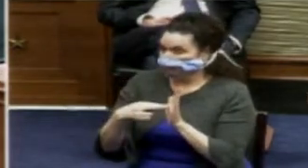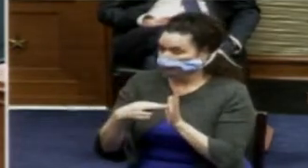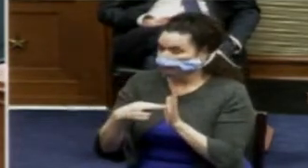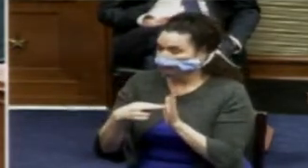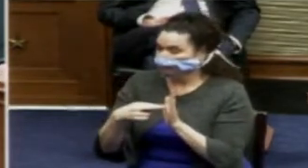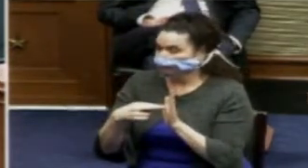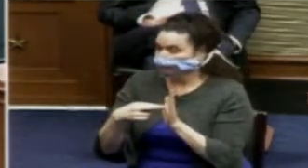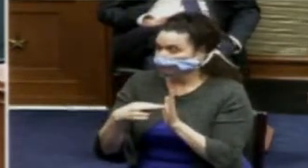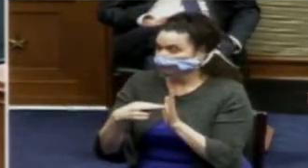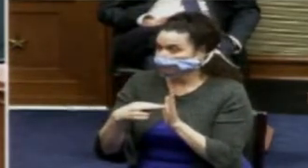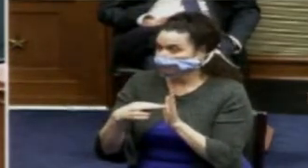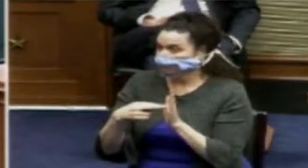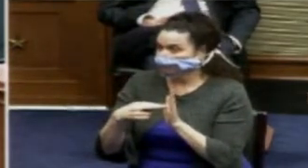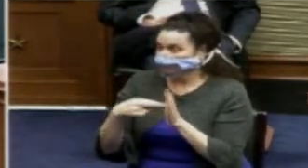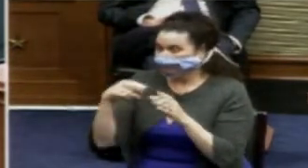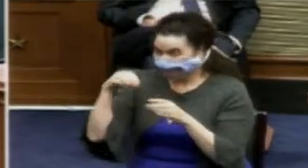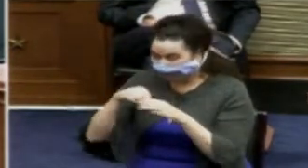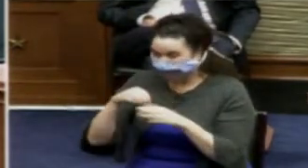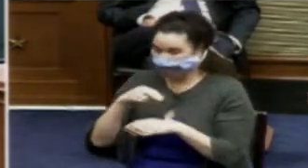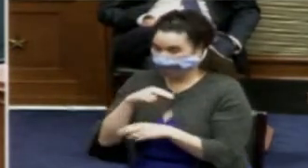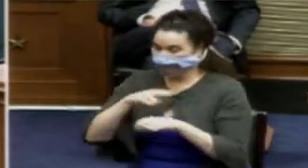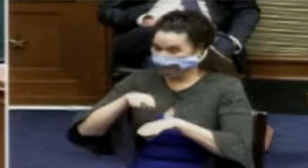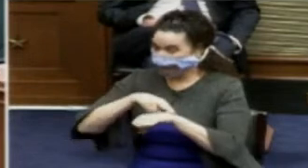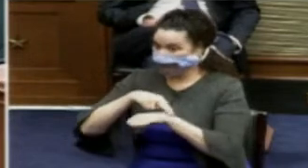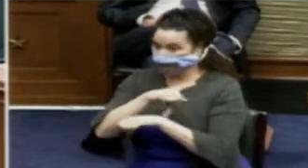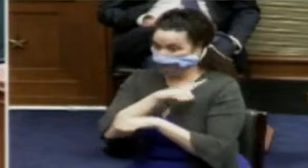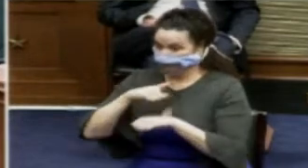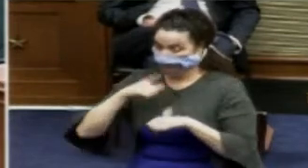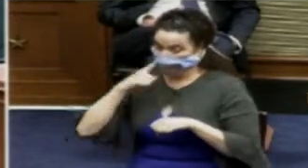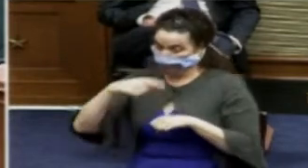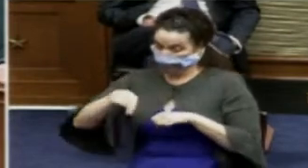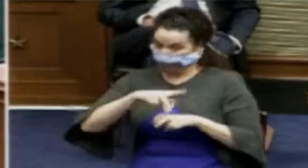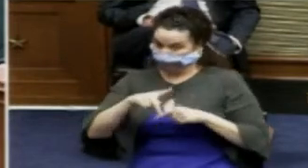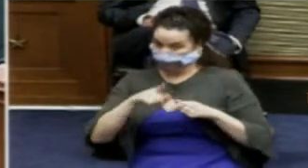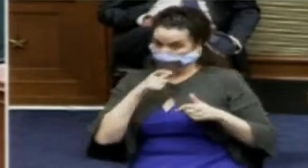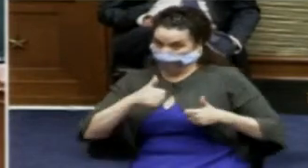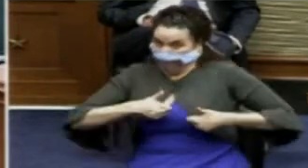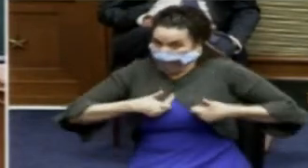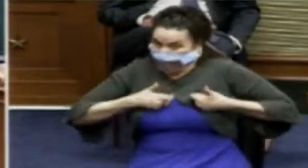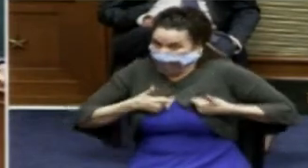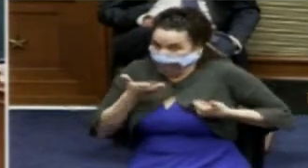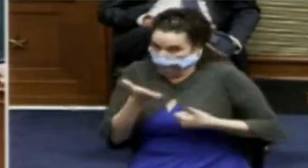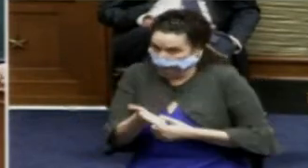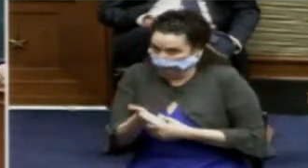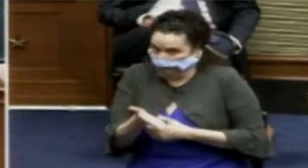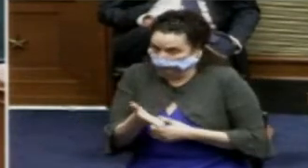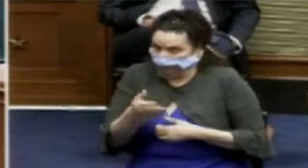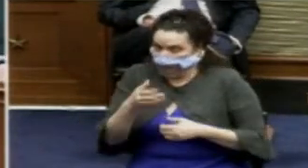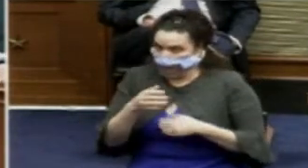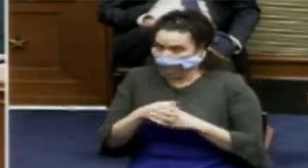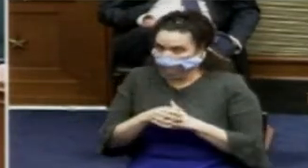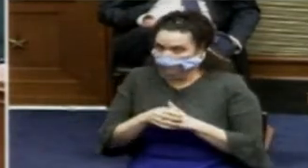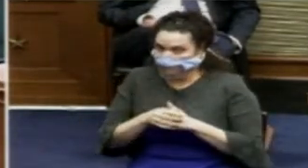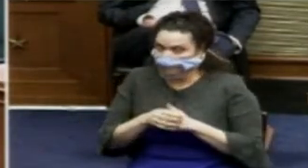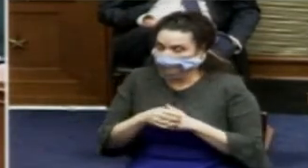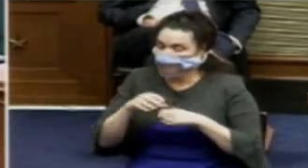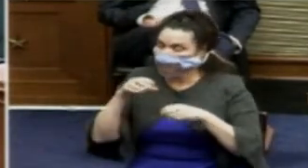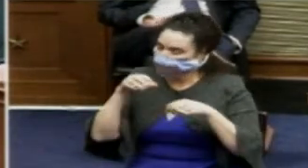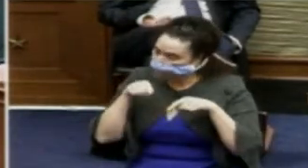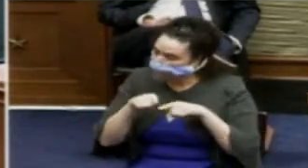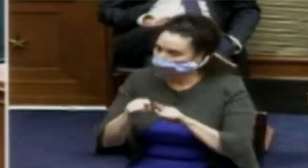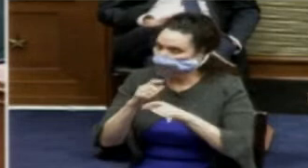the national legislature to the residents of its capital. In the year